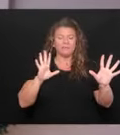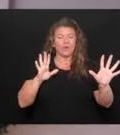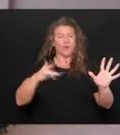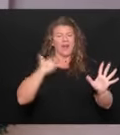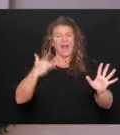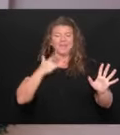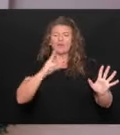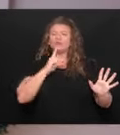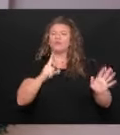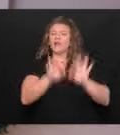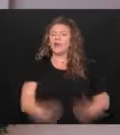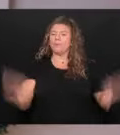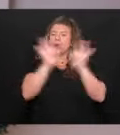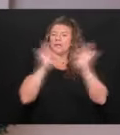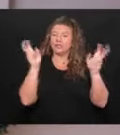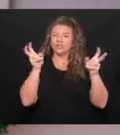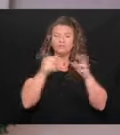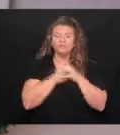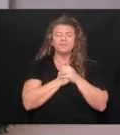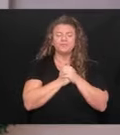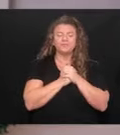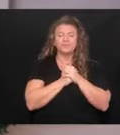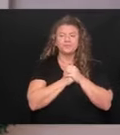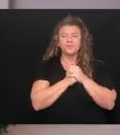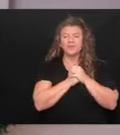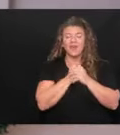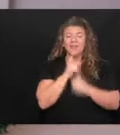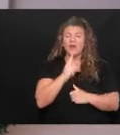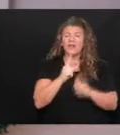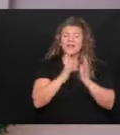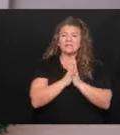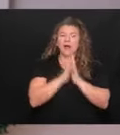really important issue. There is a lot of